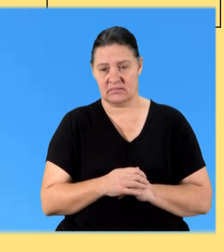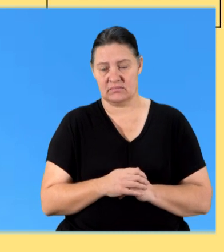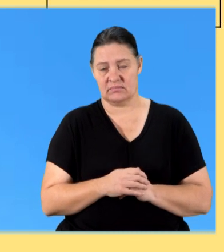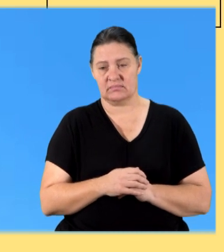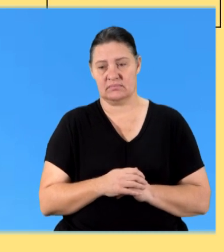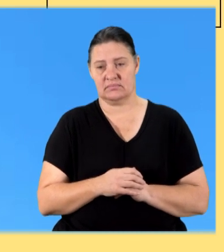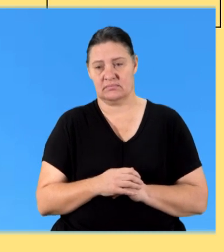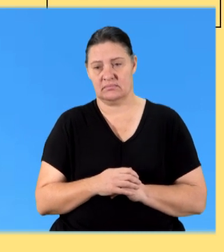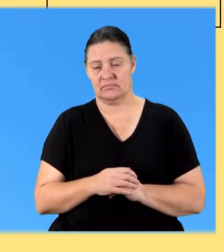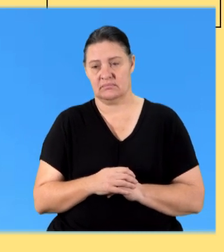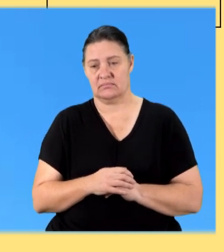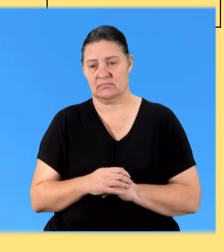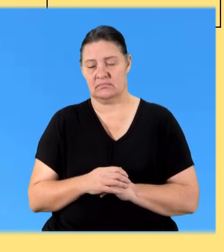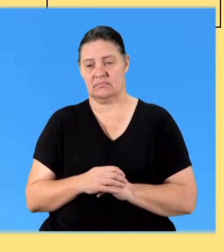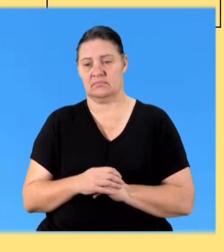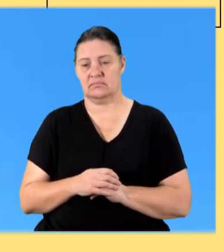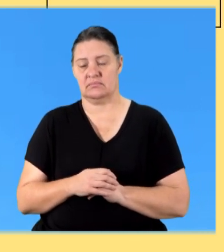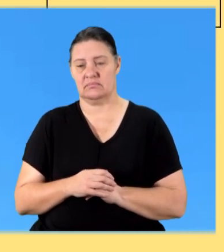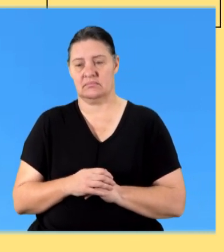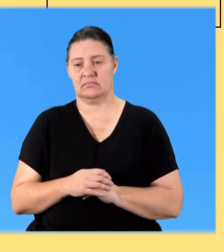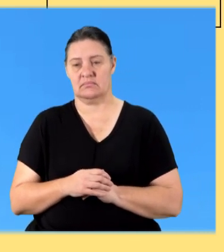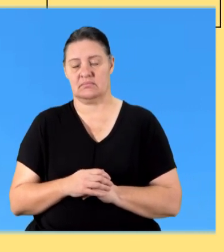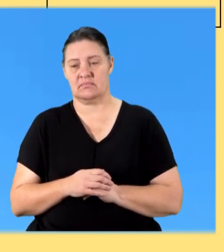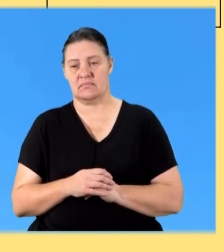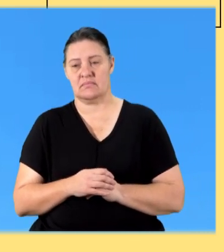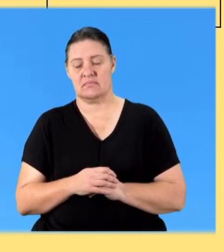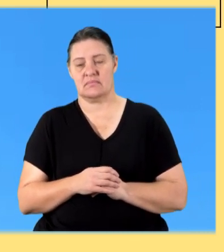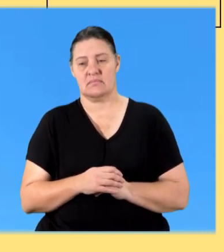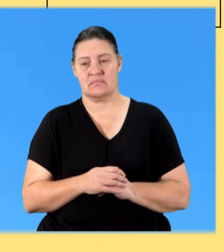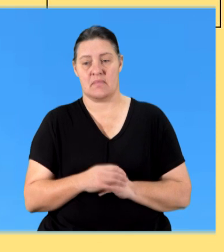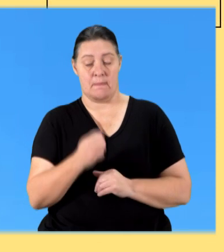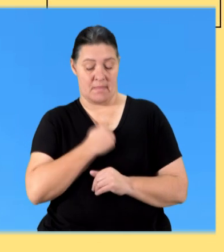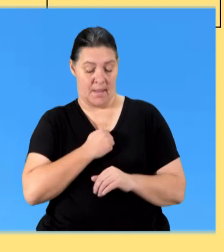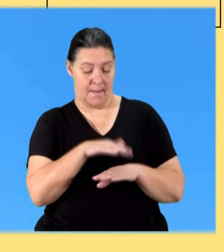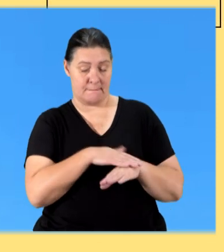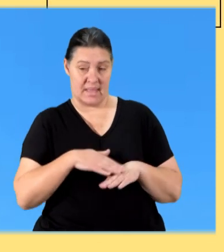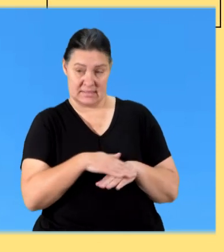1% of basic. And my basic